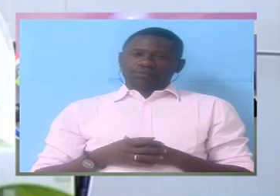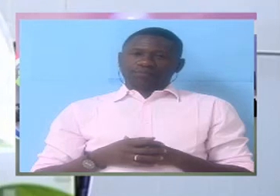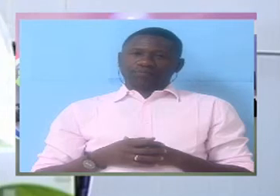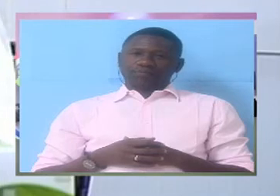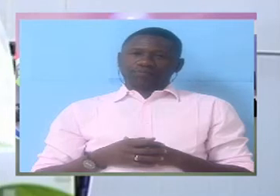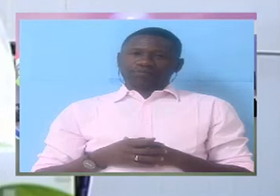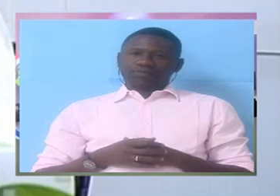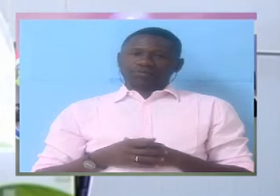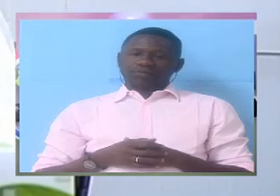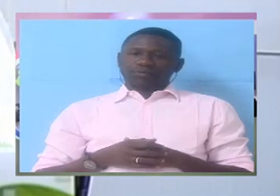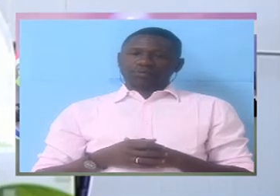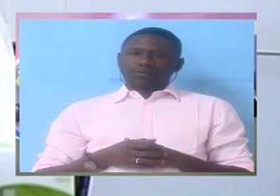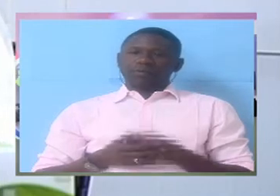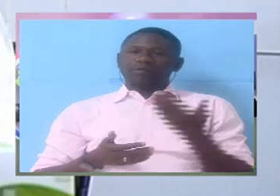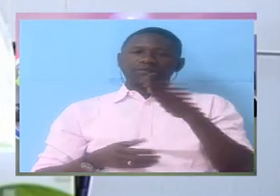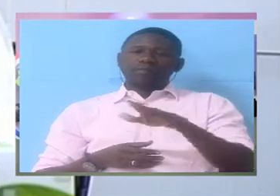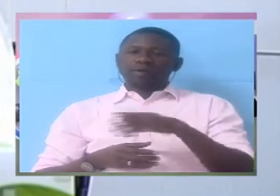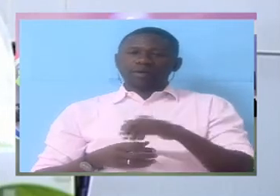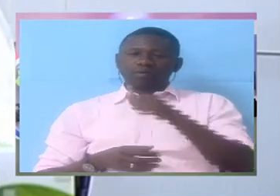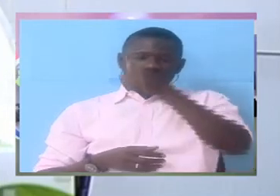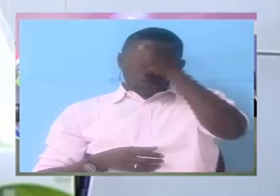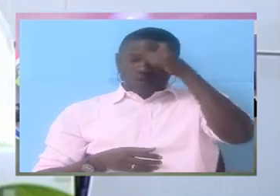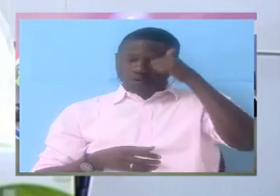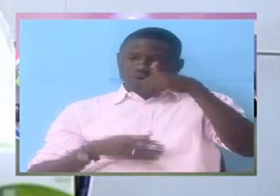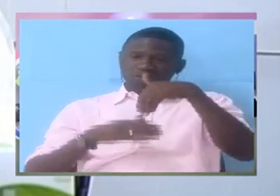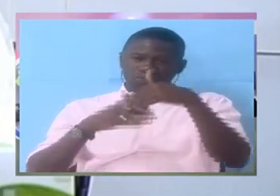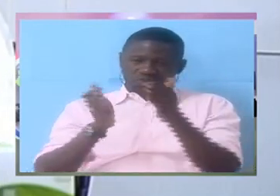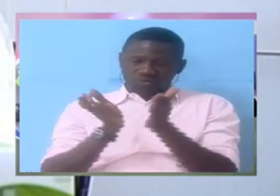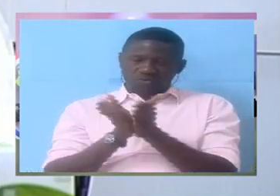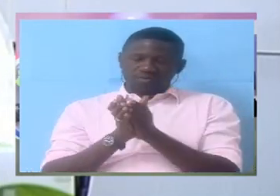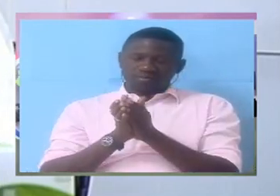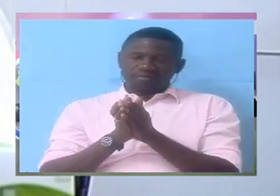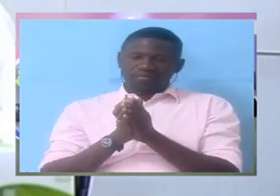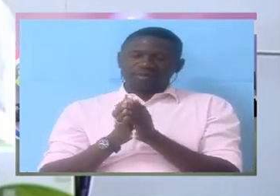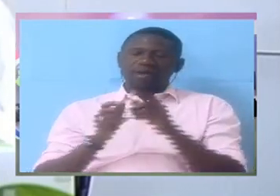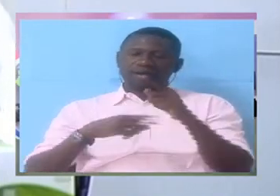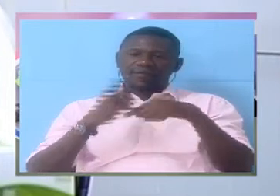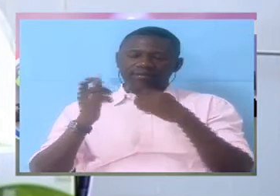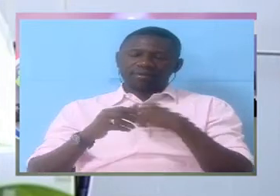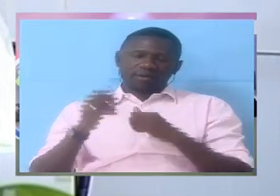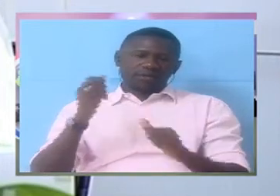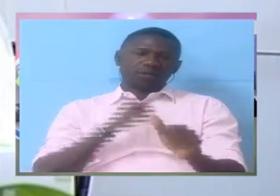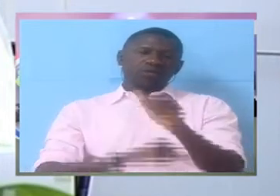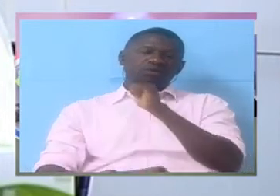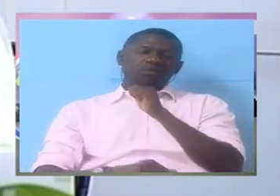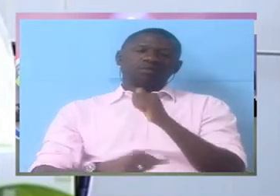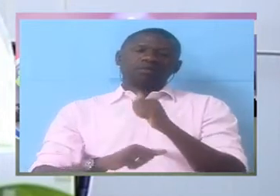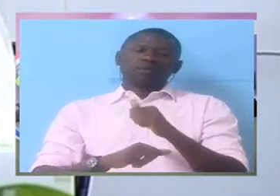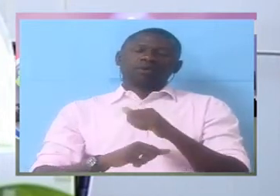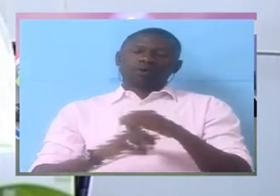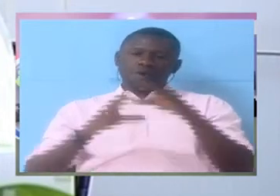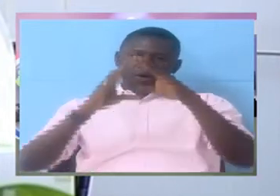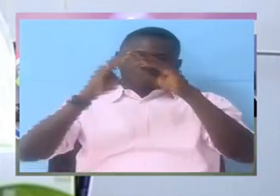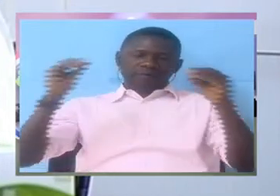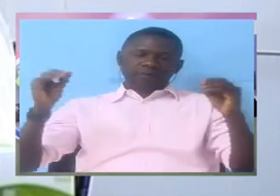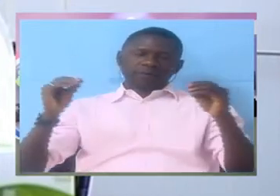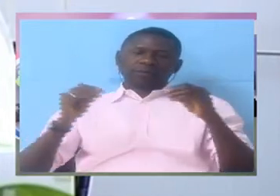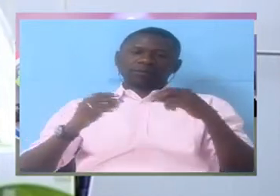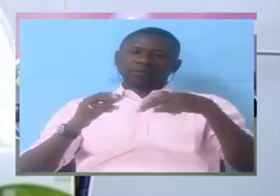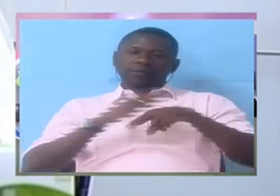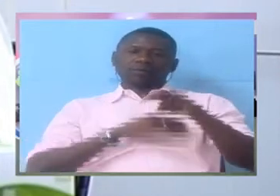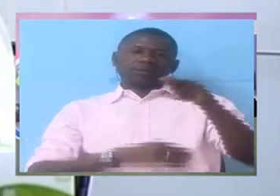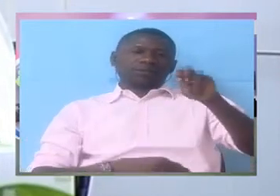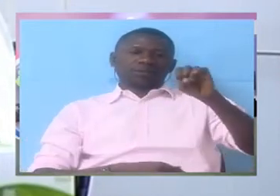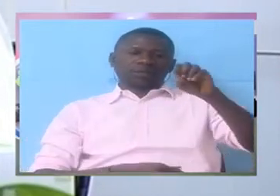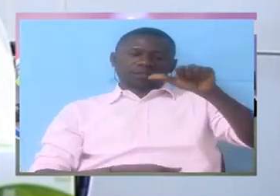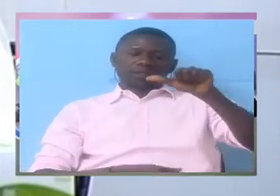from that committee. The war committee oto. I returned to office. Muruta office. I think I was working